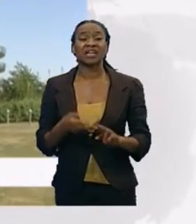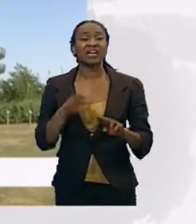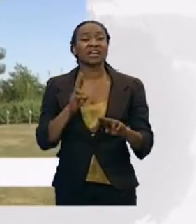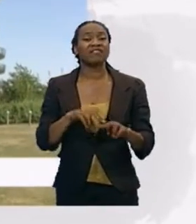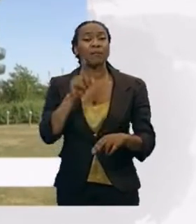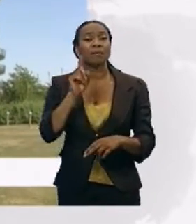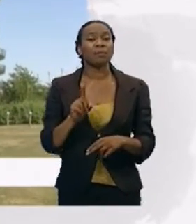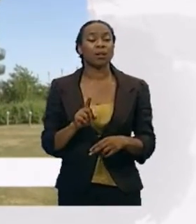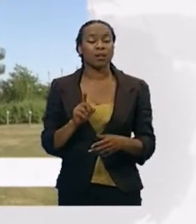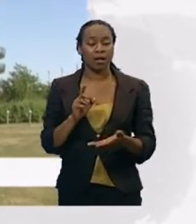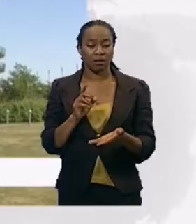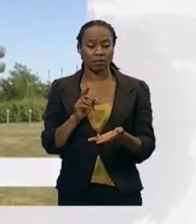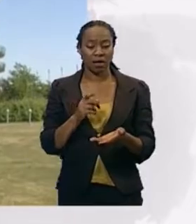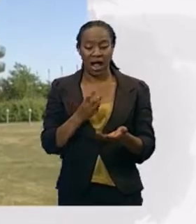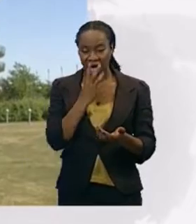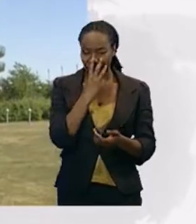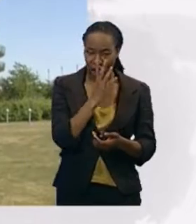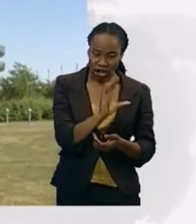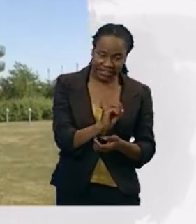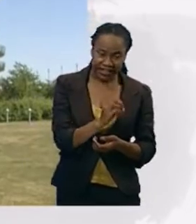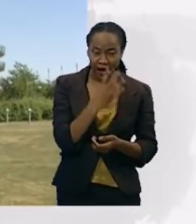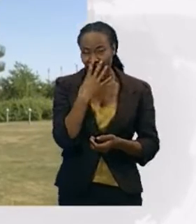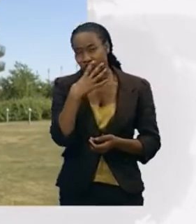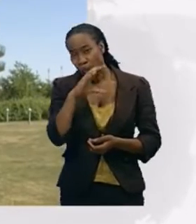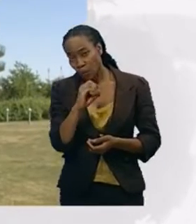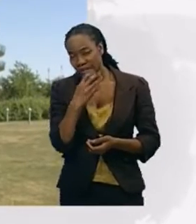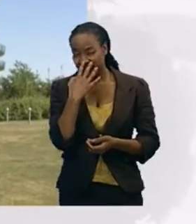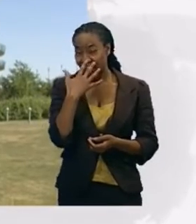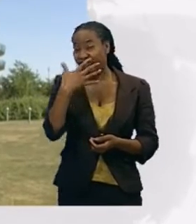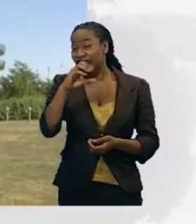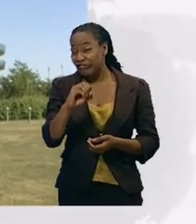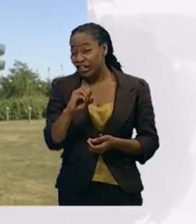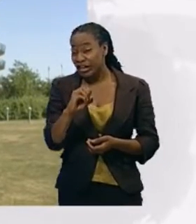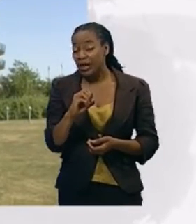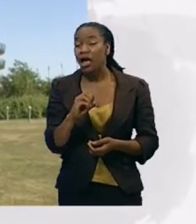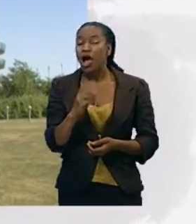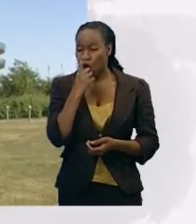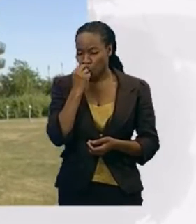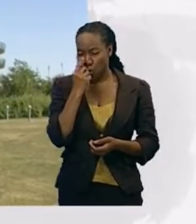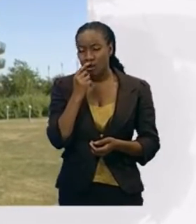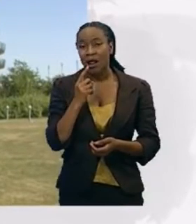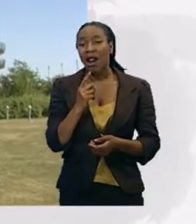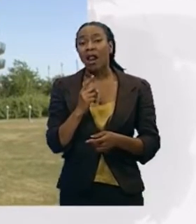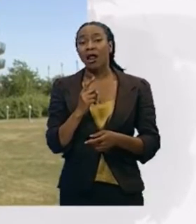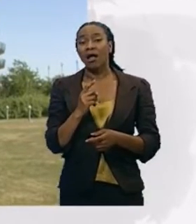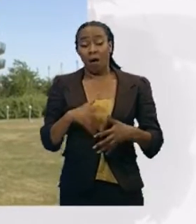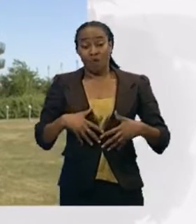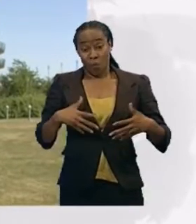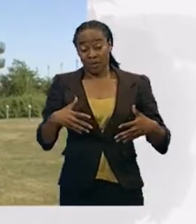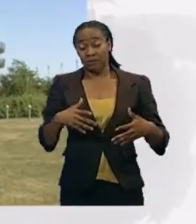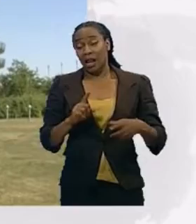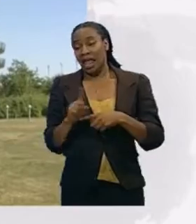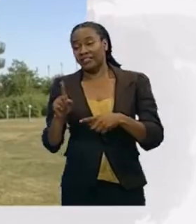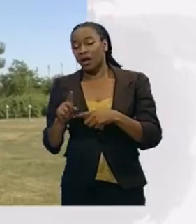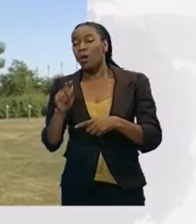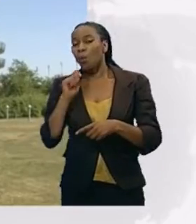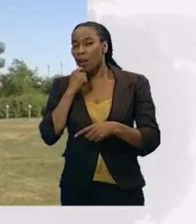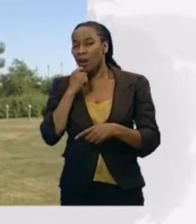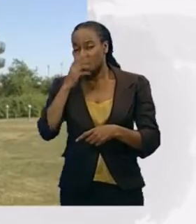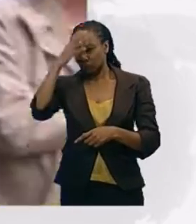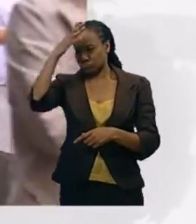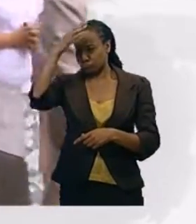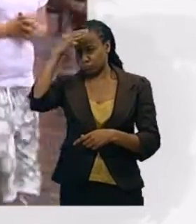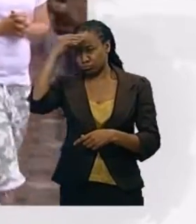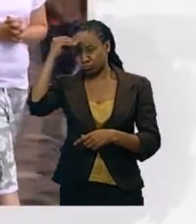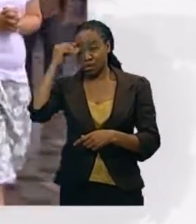in midlife, this does lead to a significantly increased risk of dementia in later life. And really, it's a warning sign that people need to